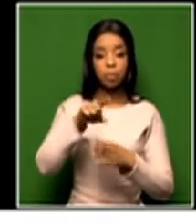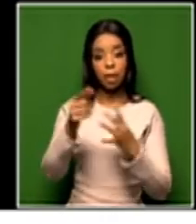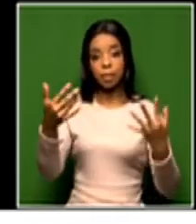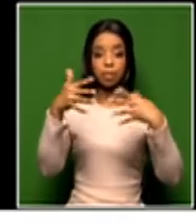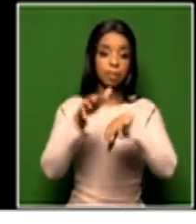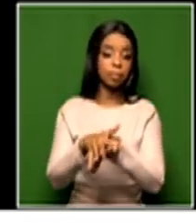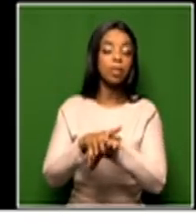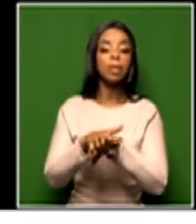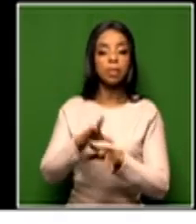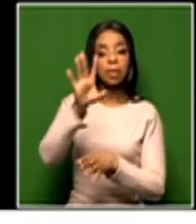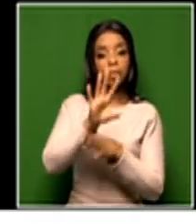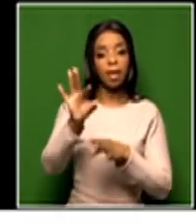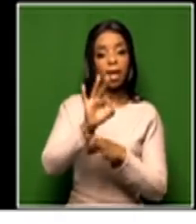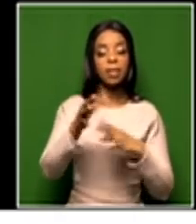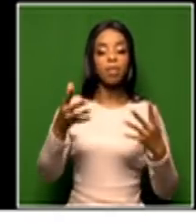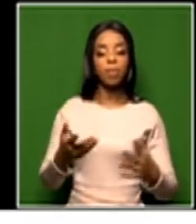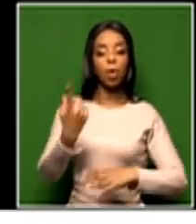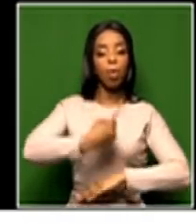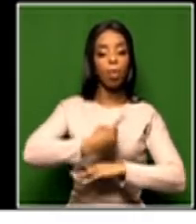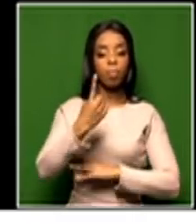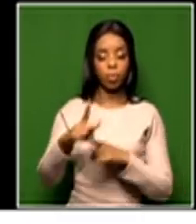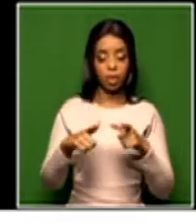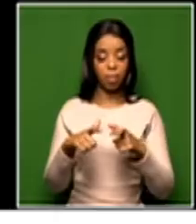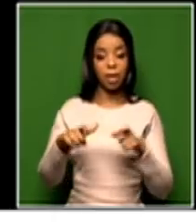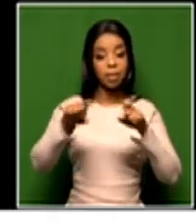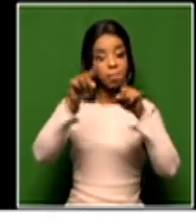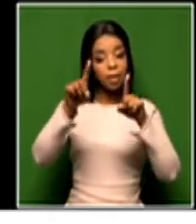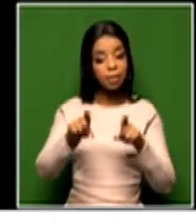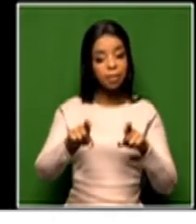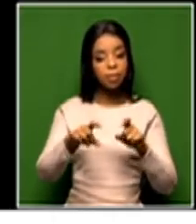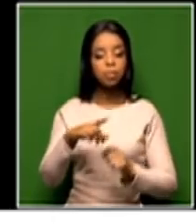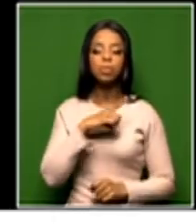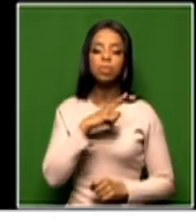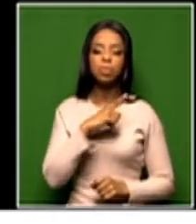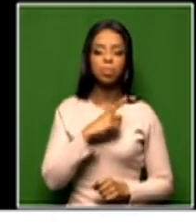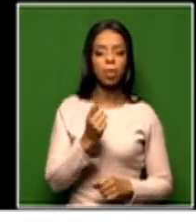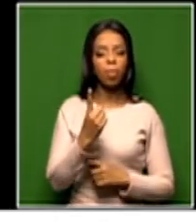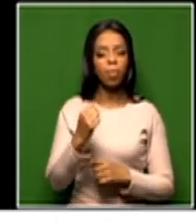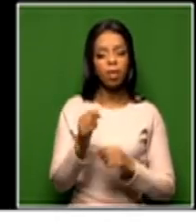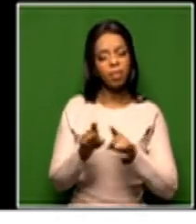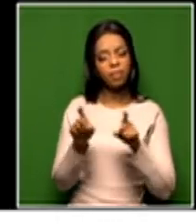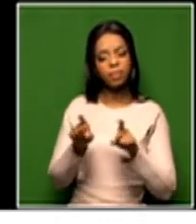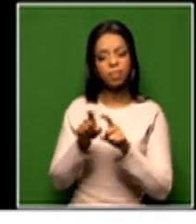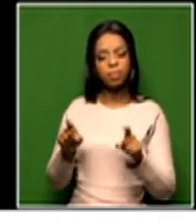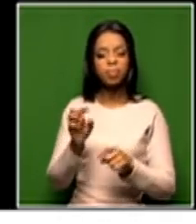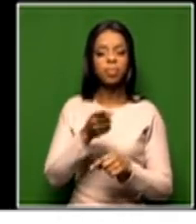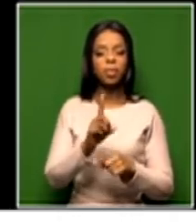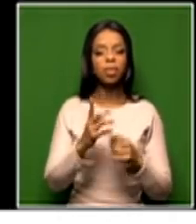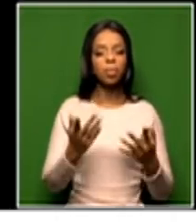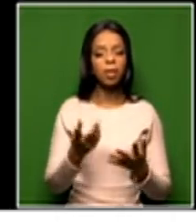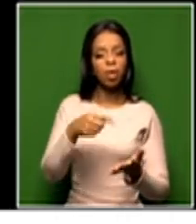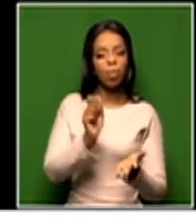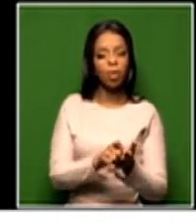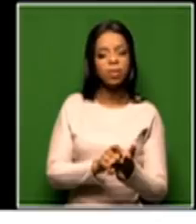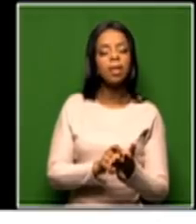of border management, because one of the glaring omissions in the contracts that were